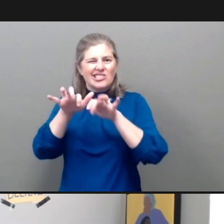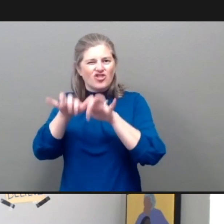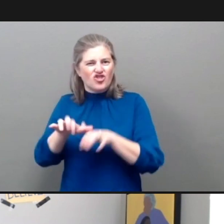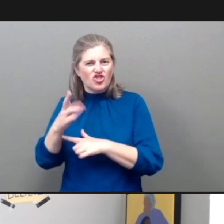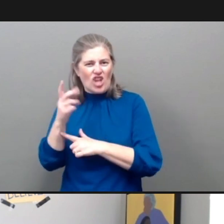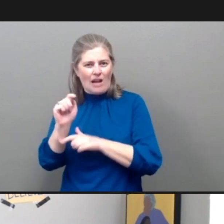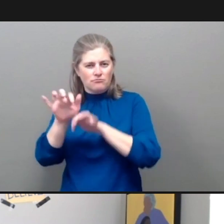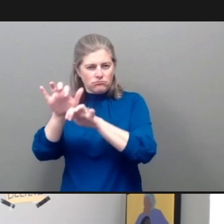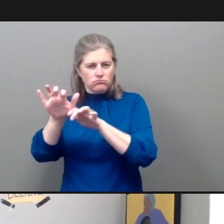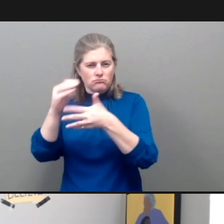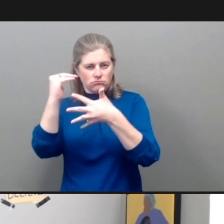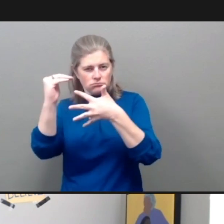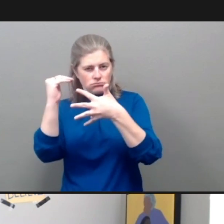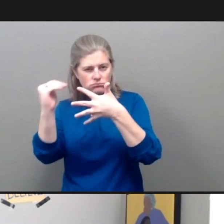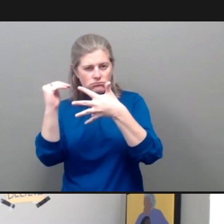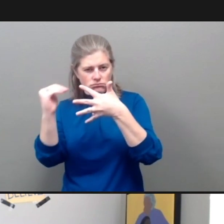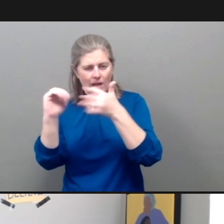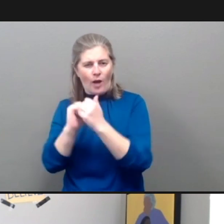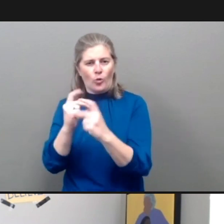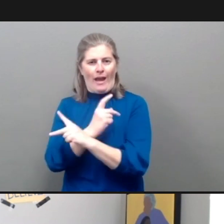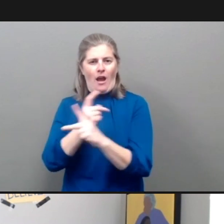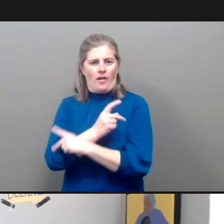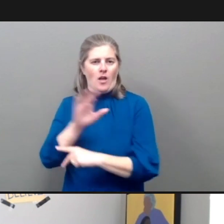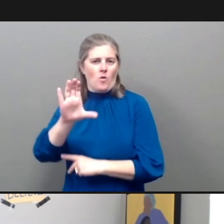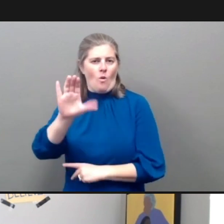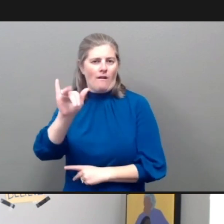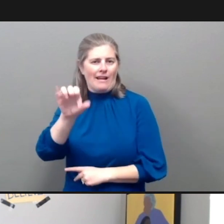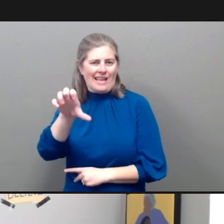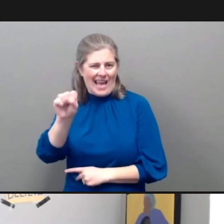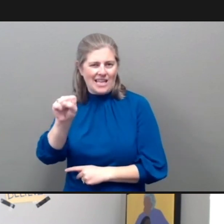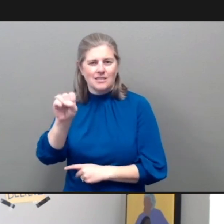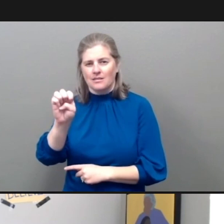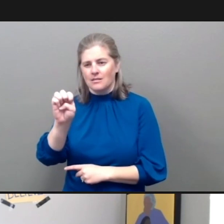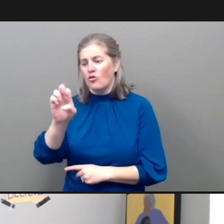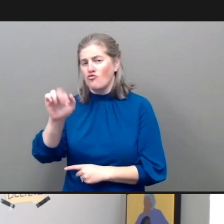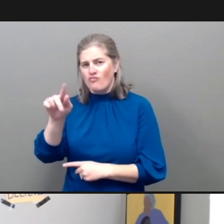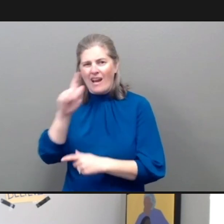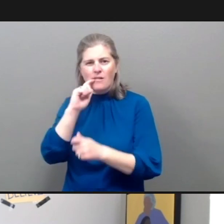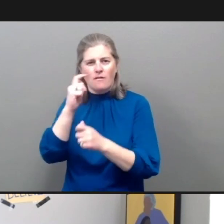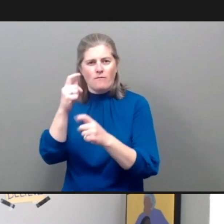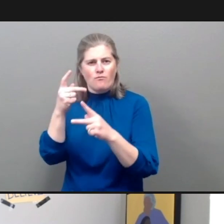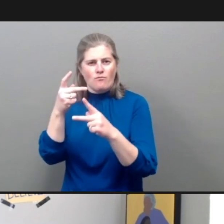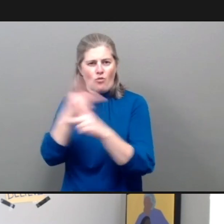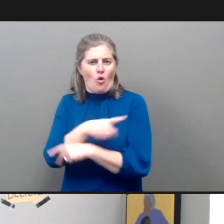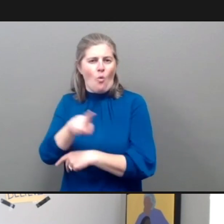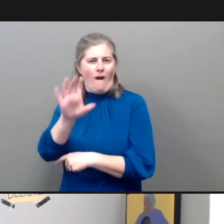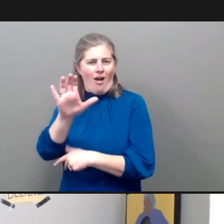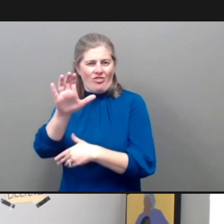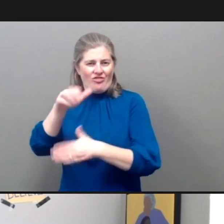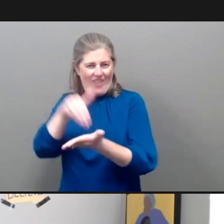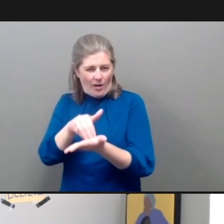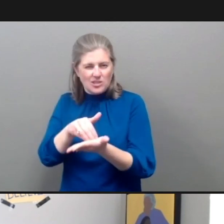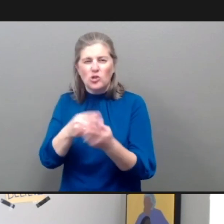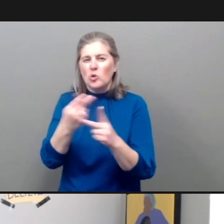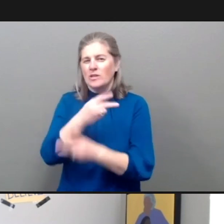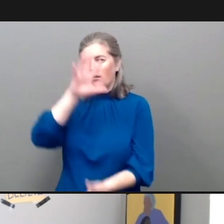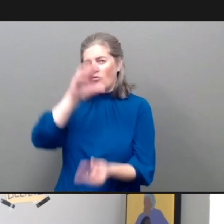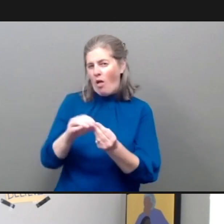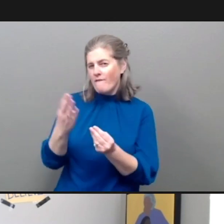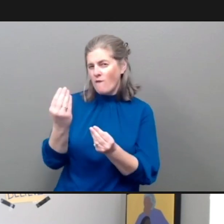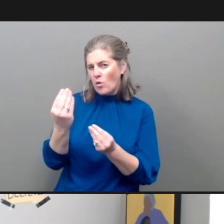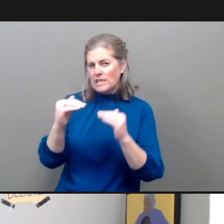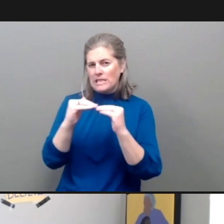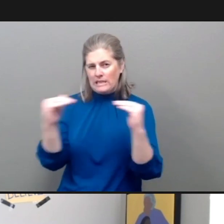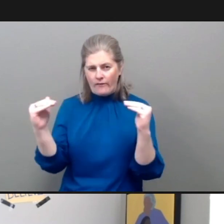to calculate your case rate per 100,000 using a 14-day case total that you'll see in the county level